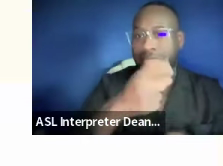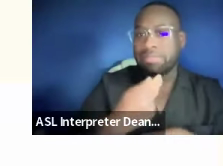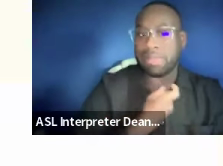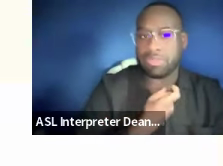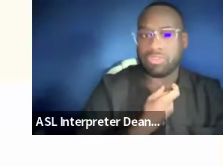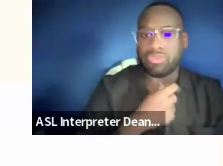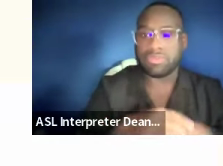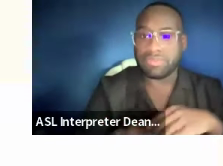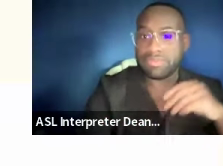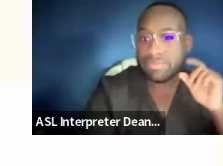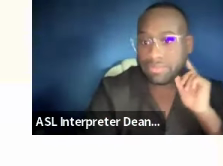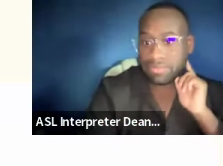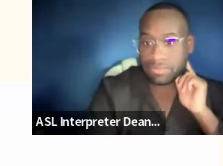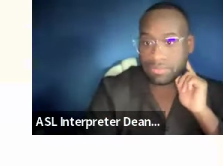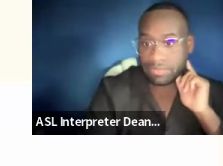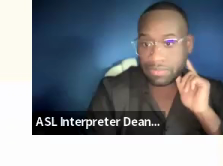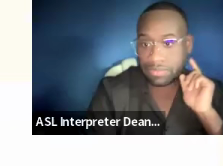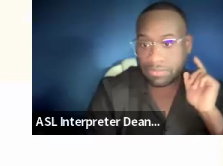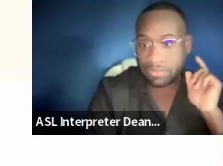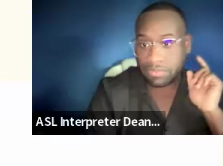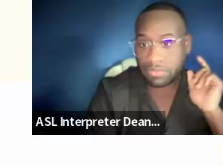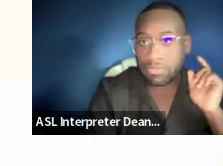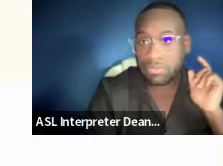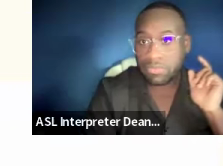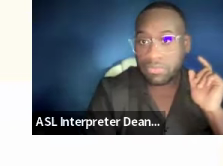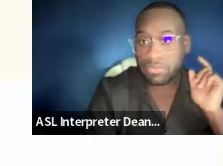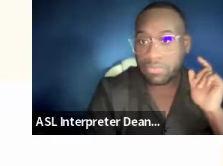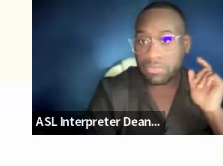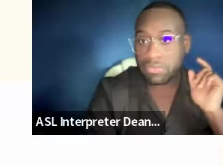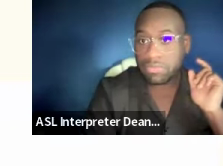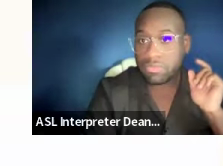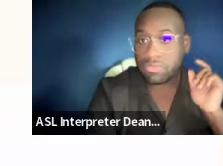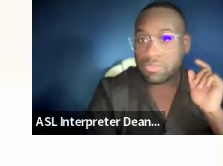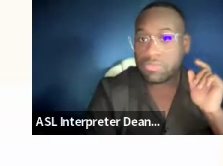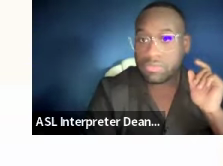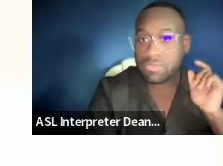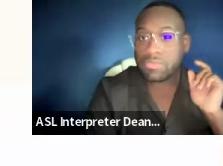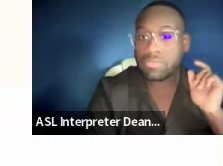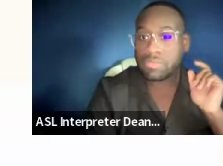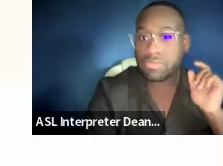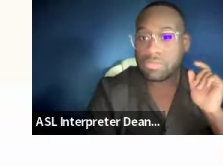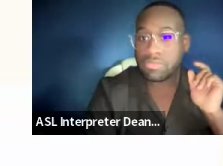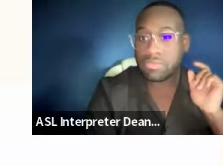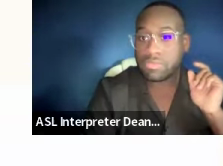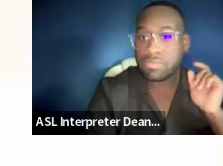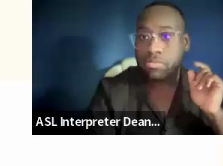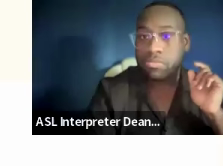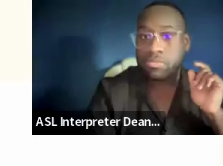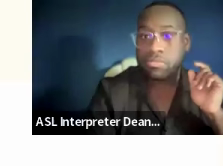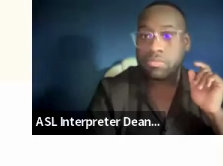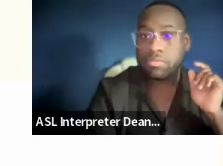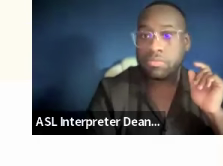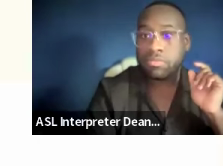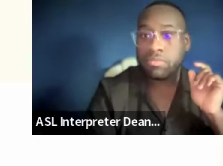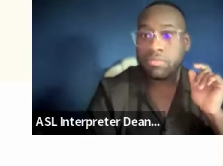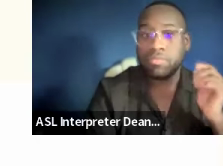poder hacer preguntas en esta sección, que es una cajita que tiene la Q y la A. Okay,